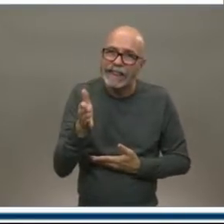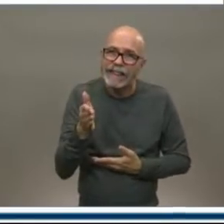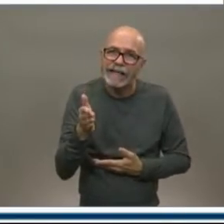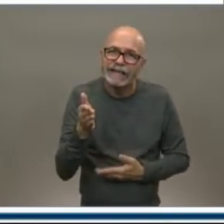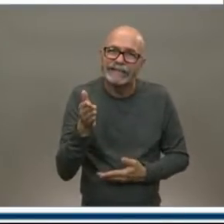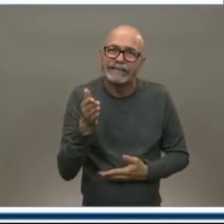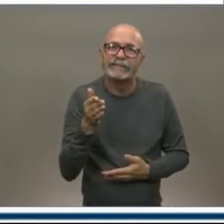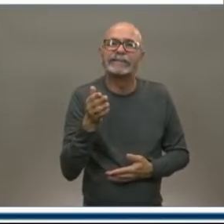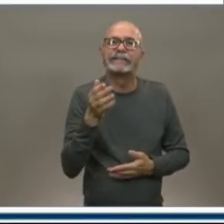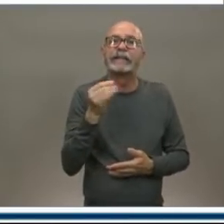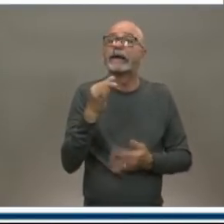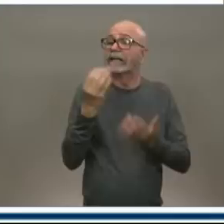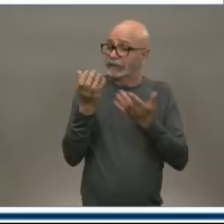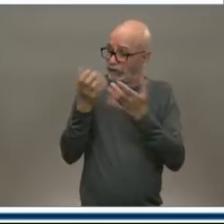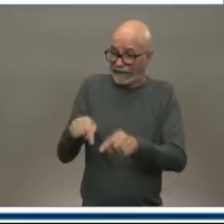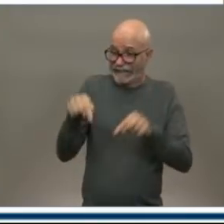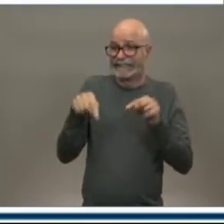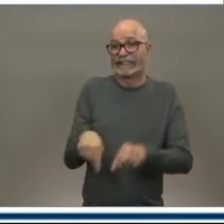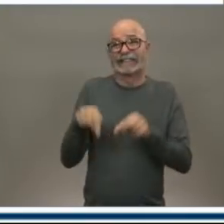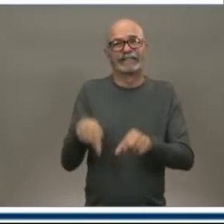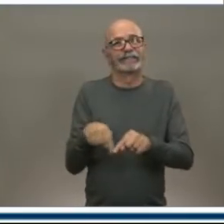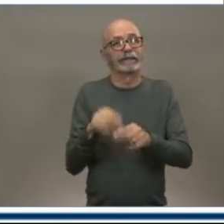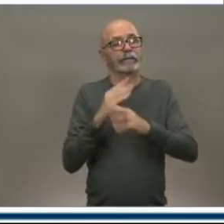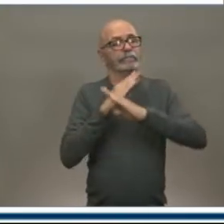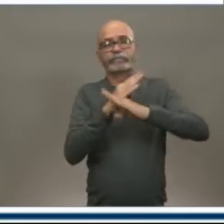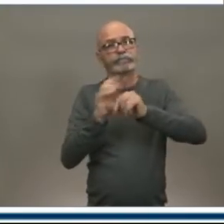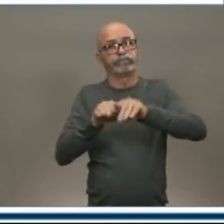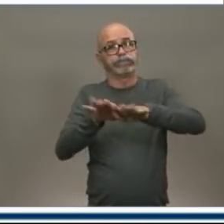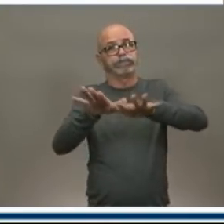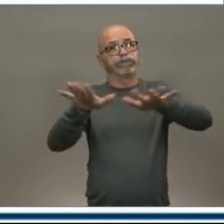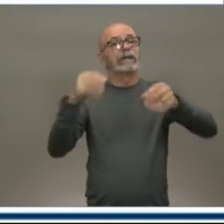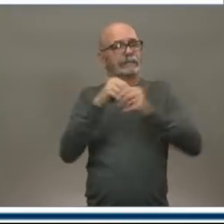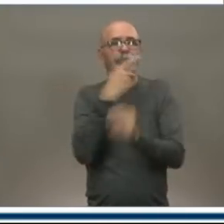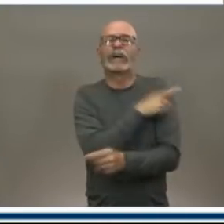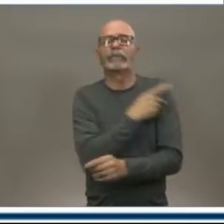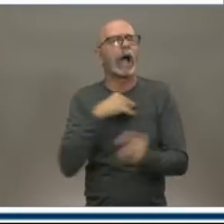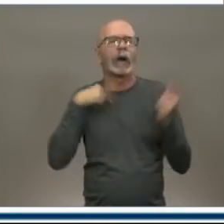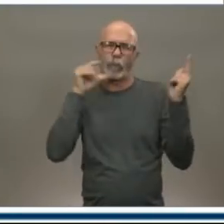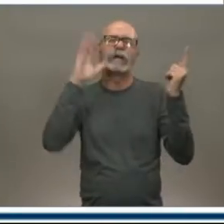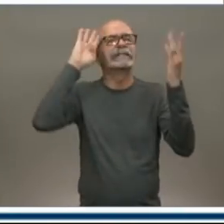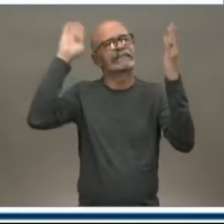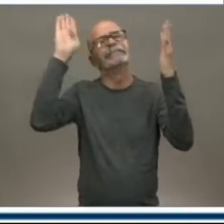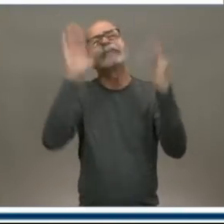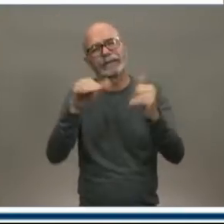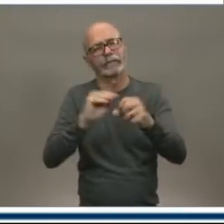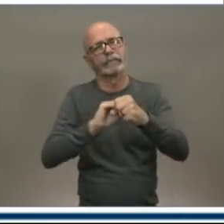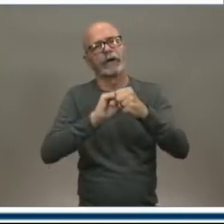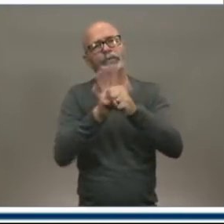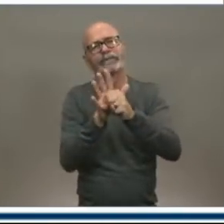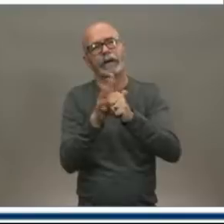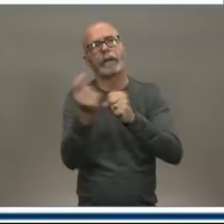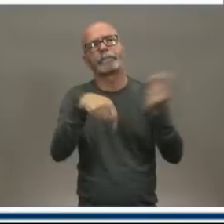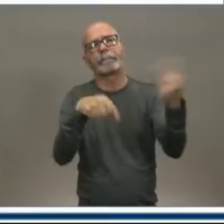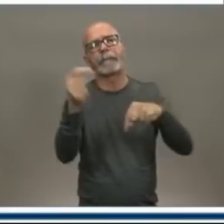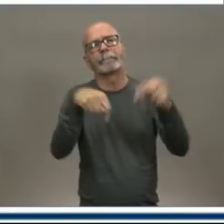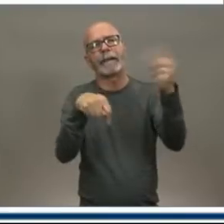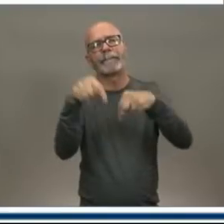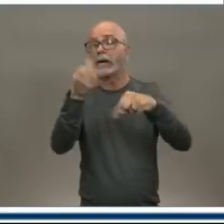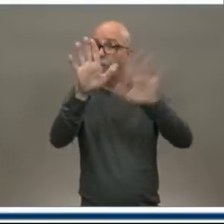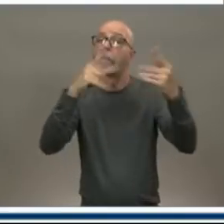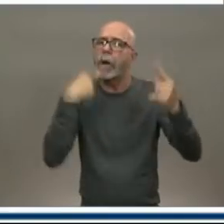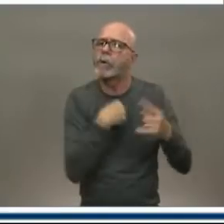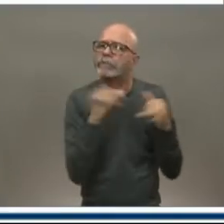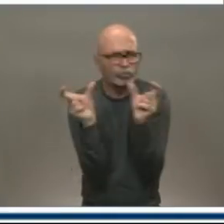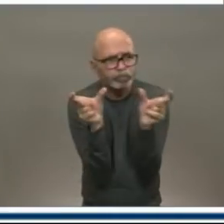having community spread here in the province. I fully expect to get more COVID to come in. We can manage that. What we can't manage is if we